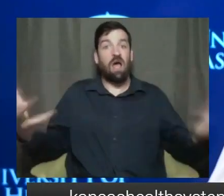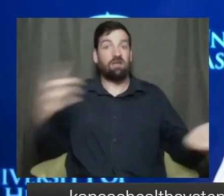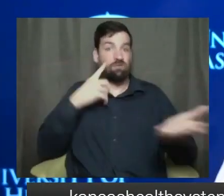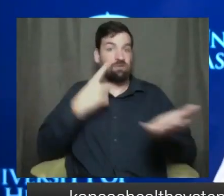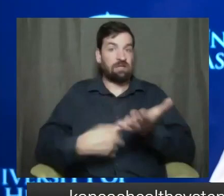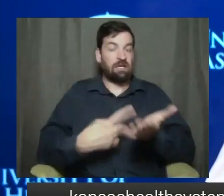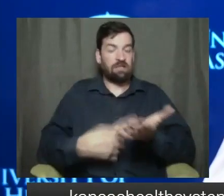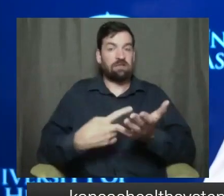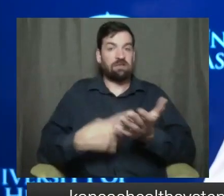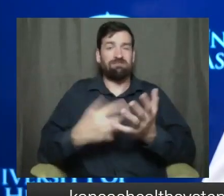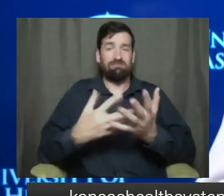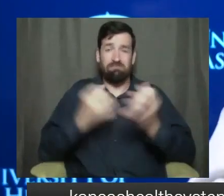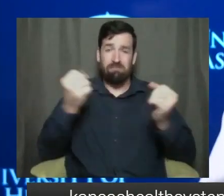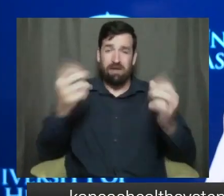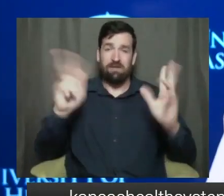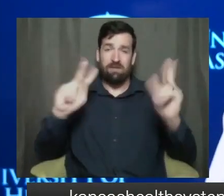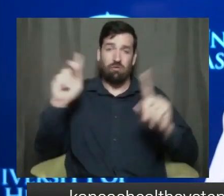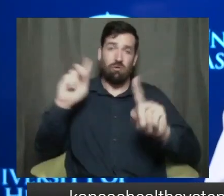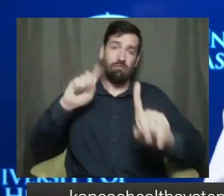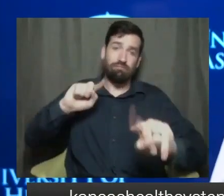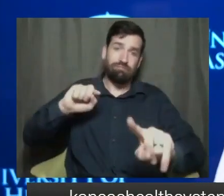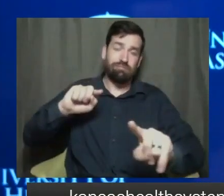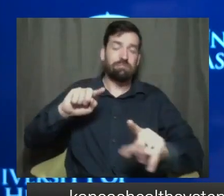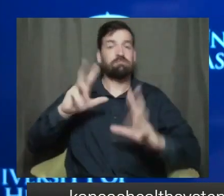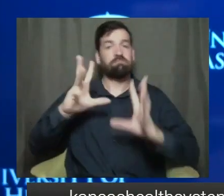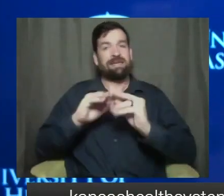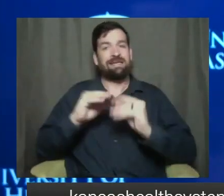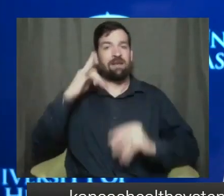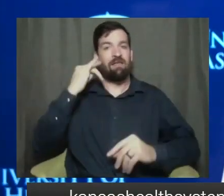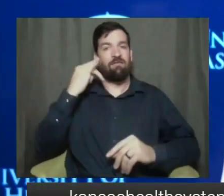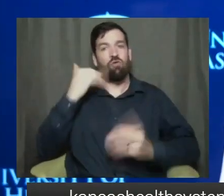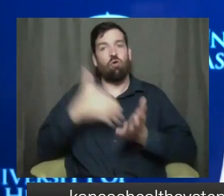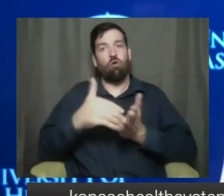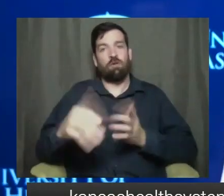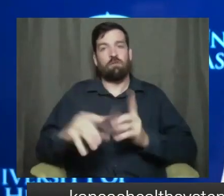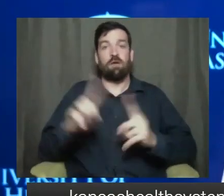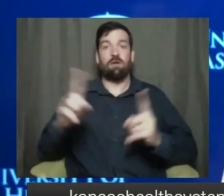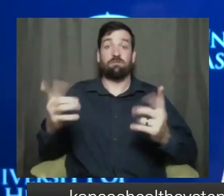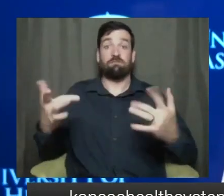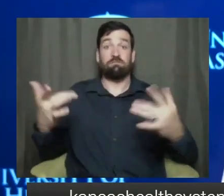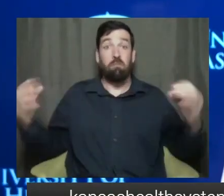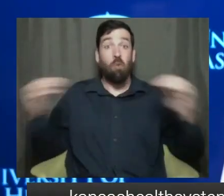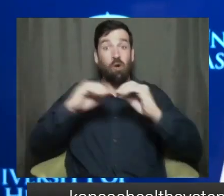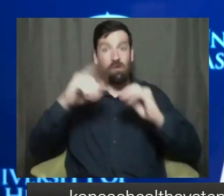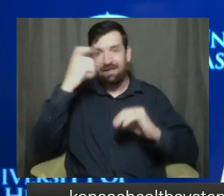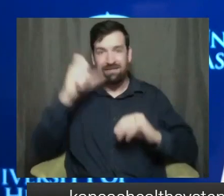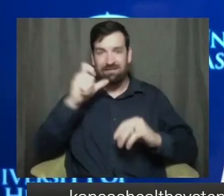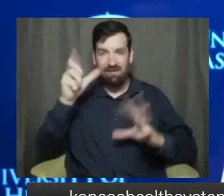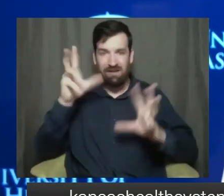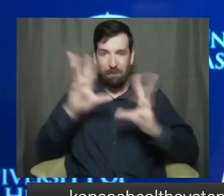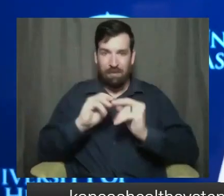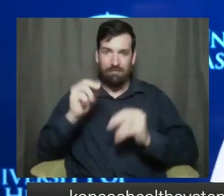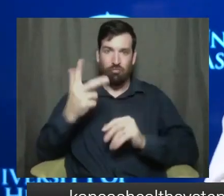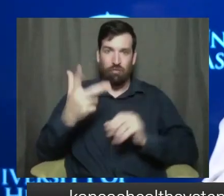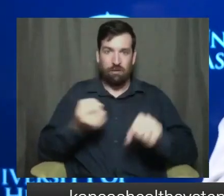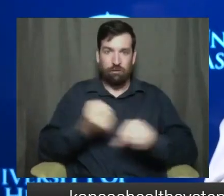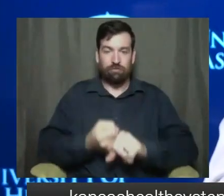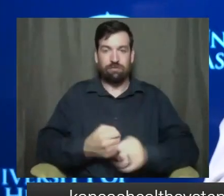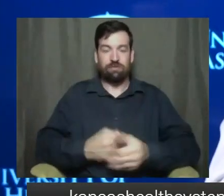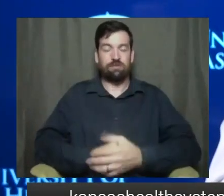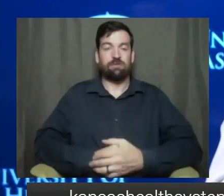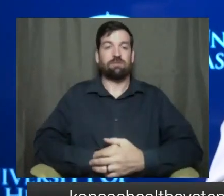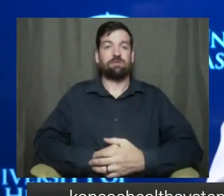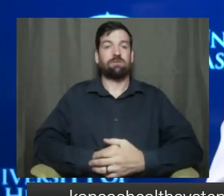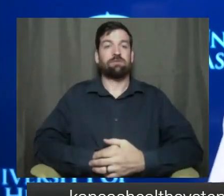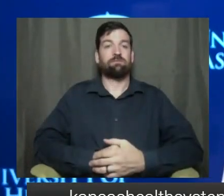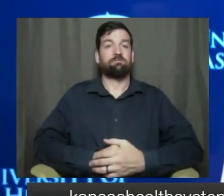attended. The meetings in California frequently are, but even more because we haven't met in 3 years. I mean, because of my